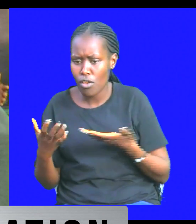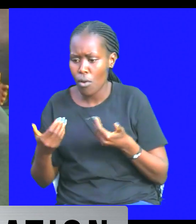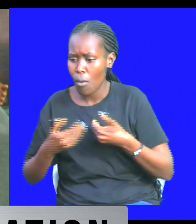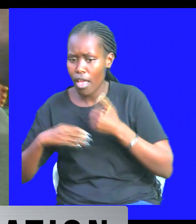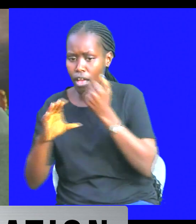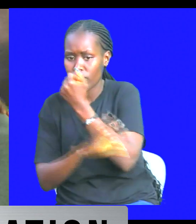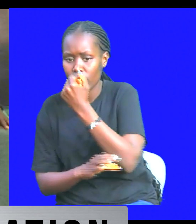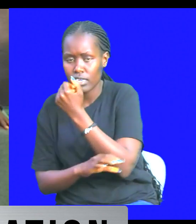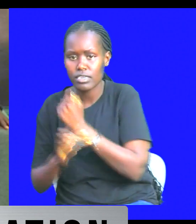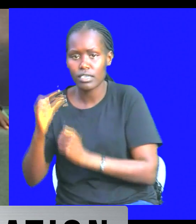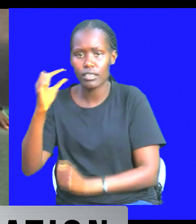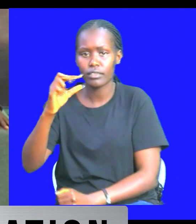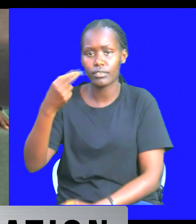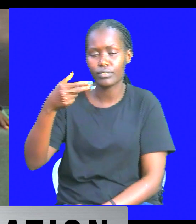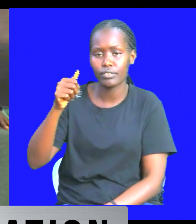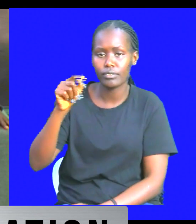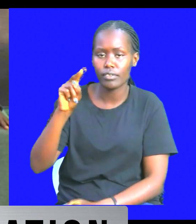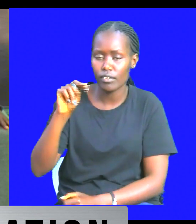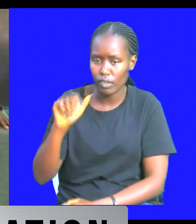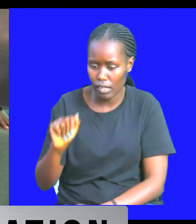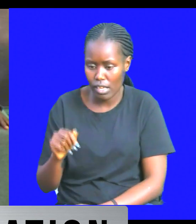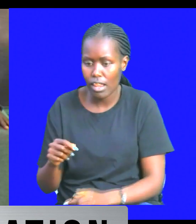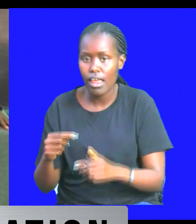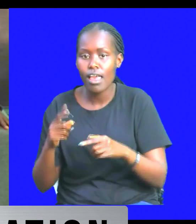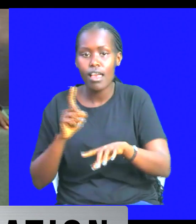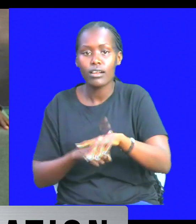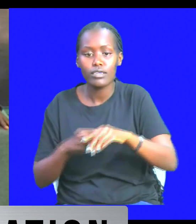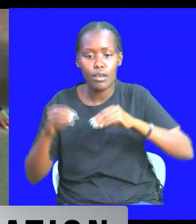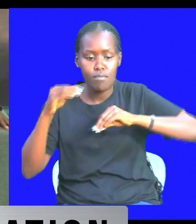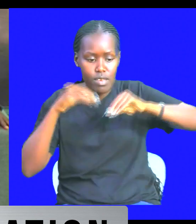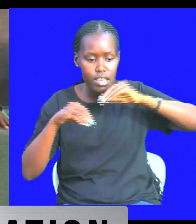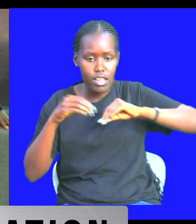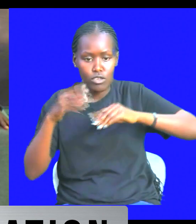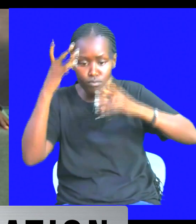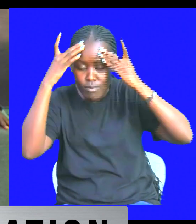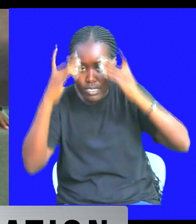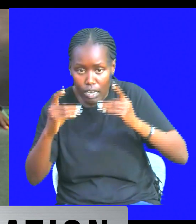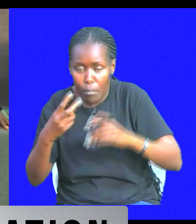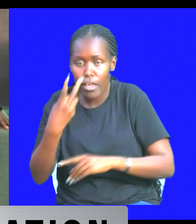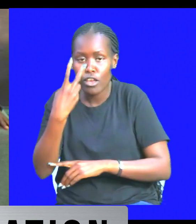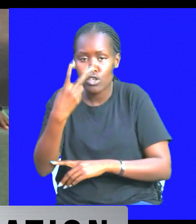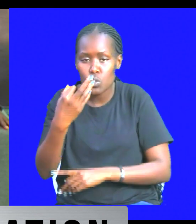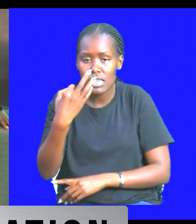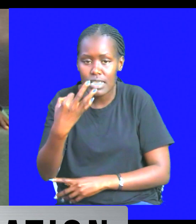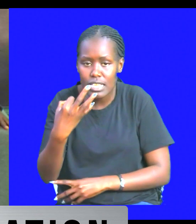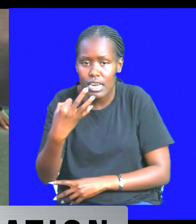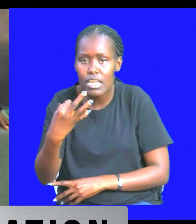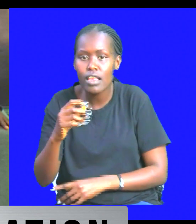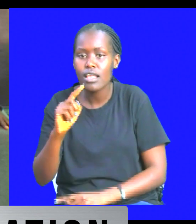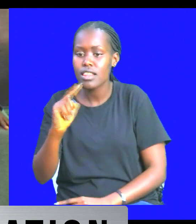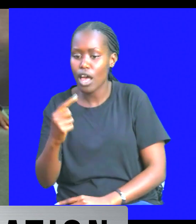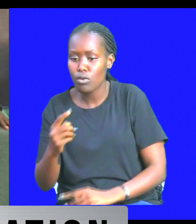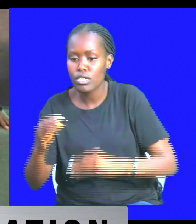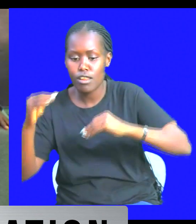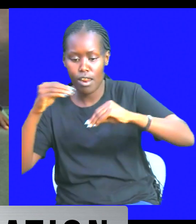here, Ghana, there was a time an election was decided by 23,000 votes. Right. 23,000, Jonah, that's